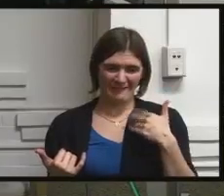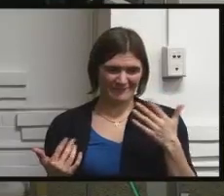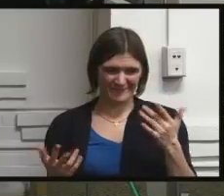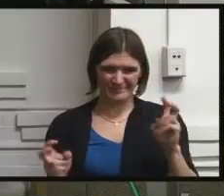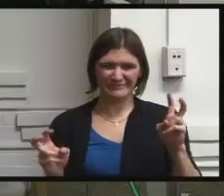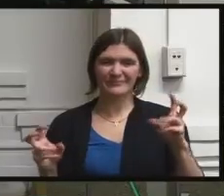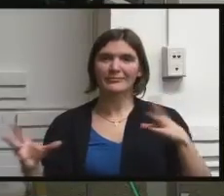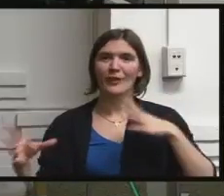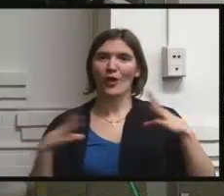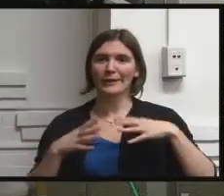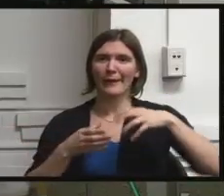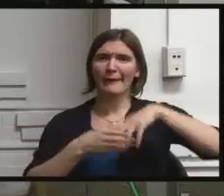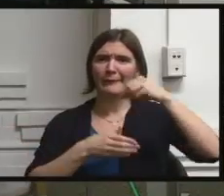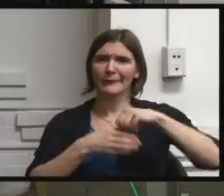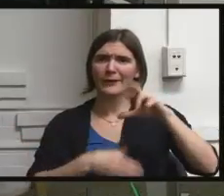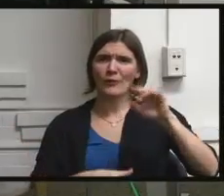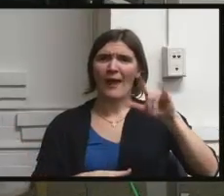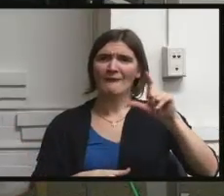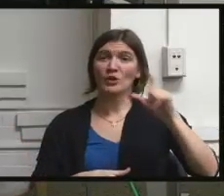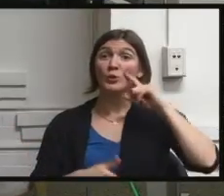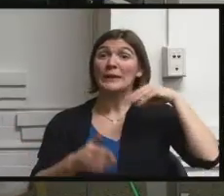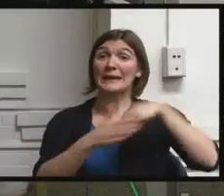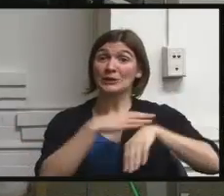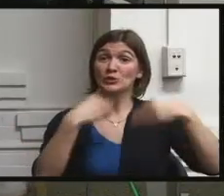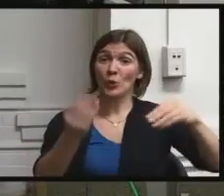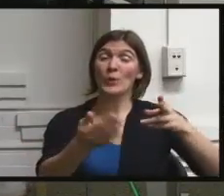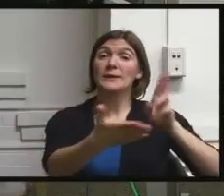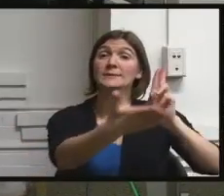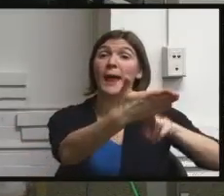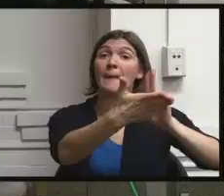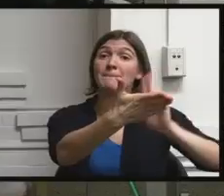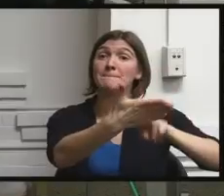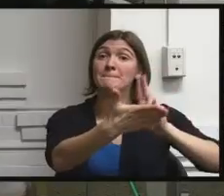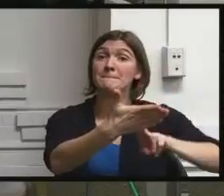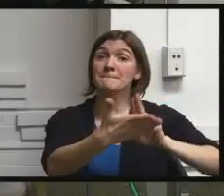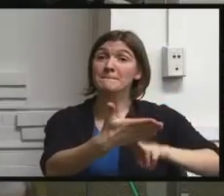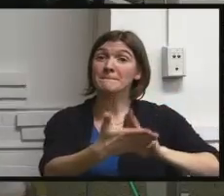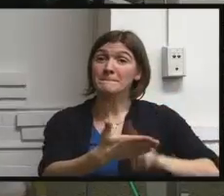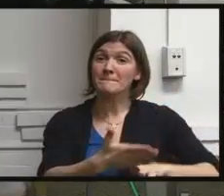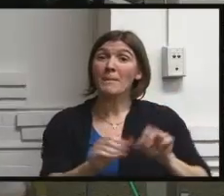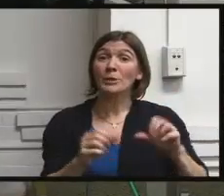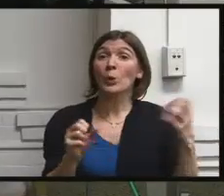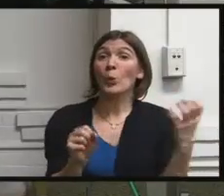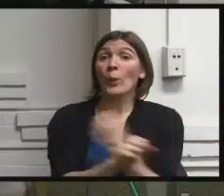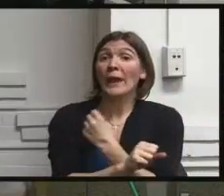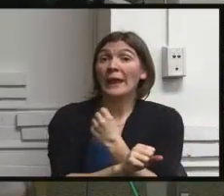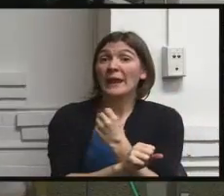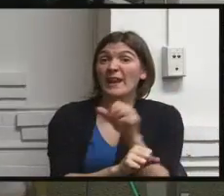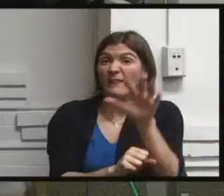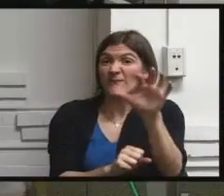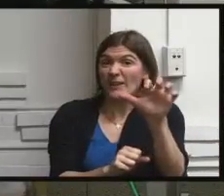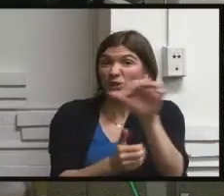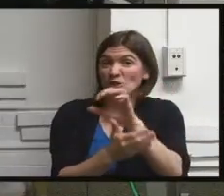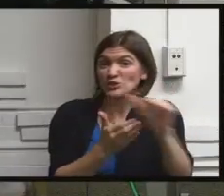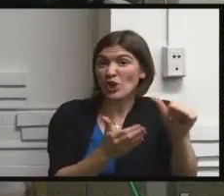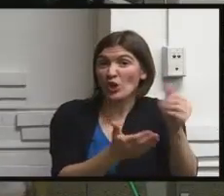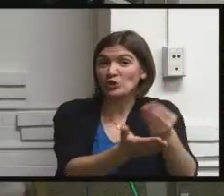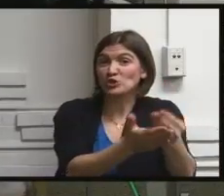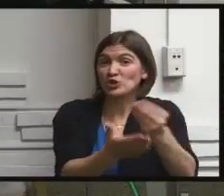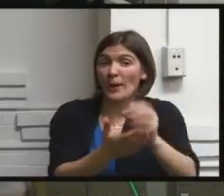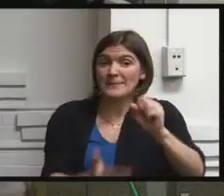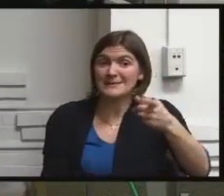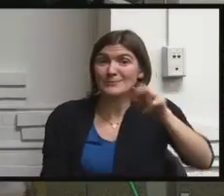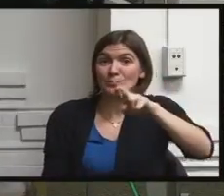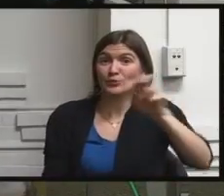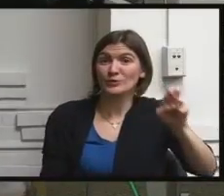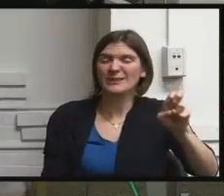raffle program where you can go into stores and sign up for a opportunity to win approximately $500 in